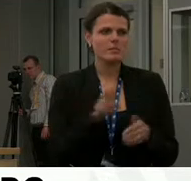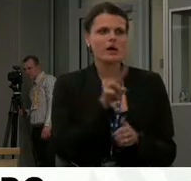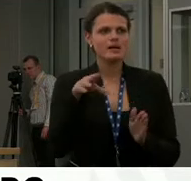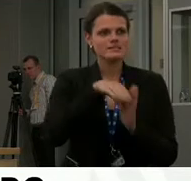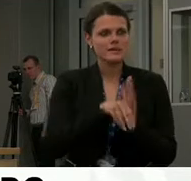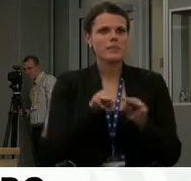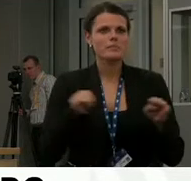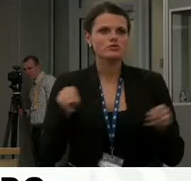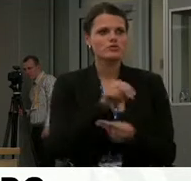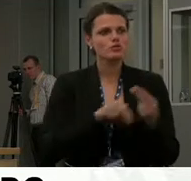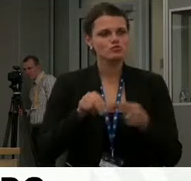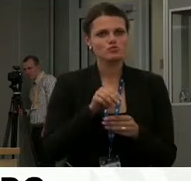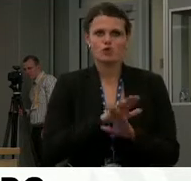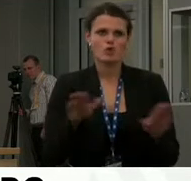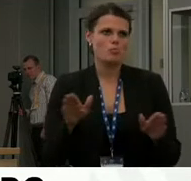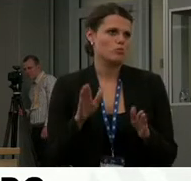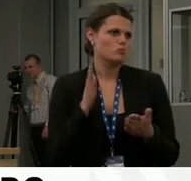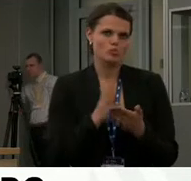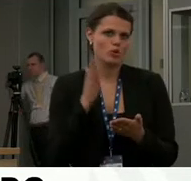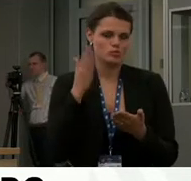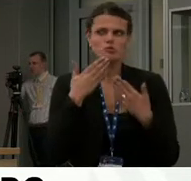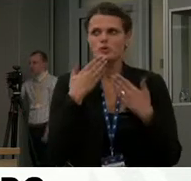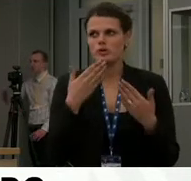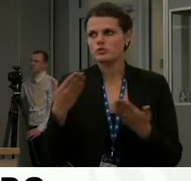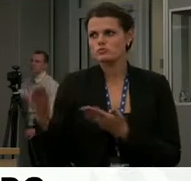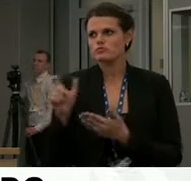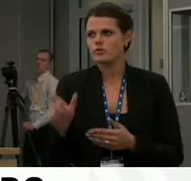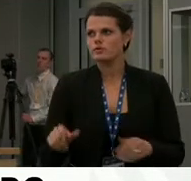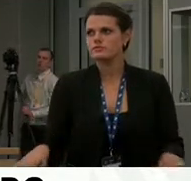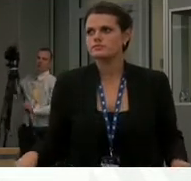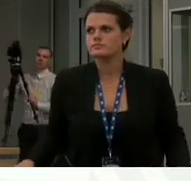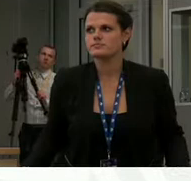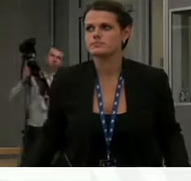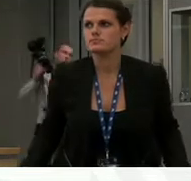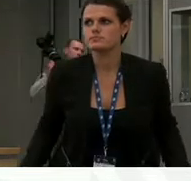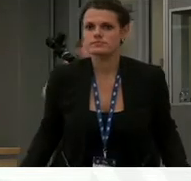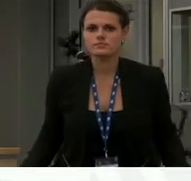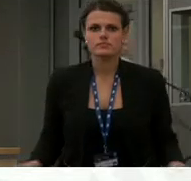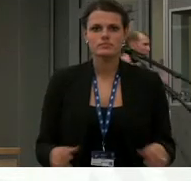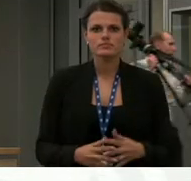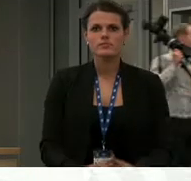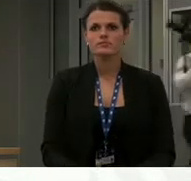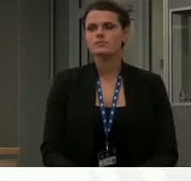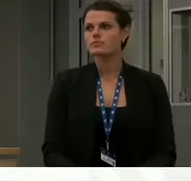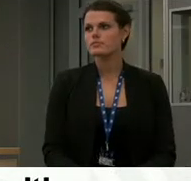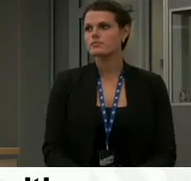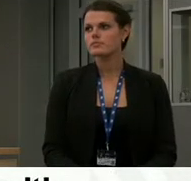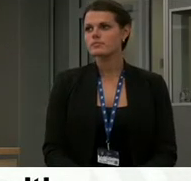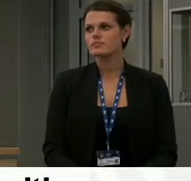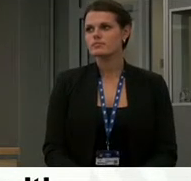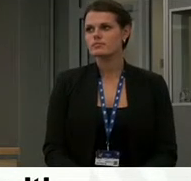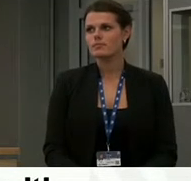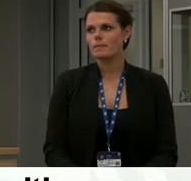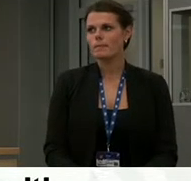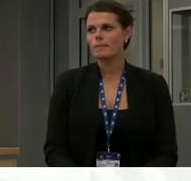Rights of Persons with Disabilities. And I must add that her institution really helped us